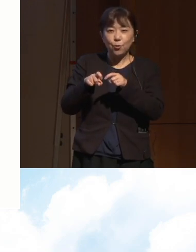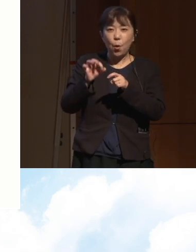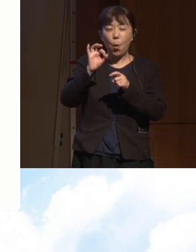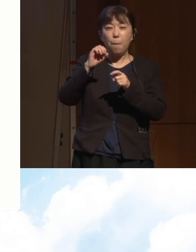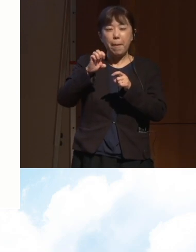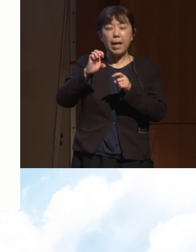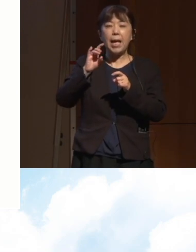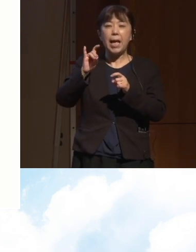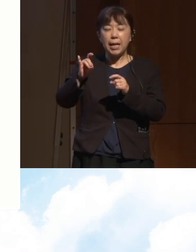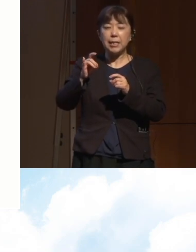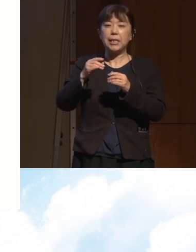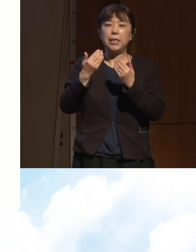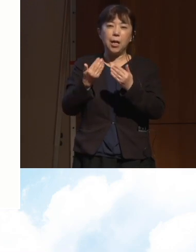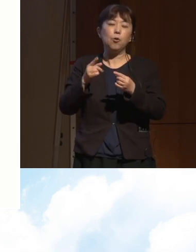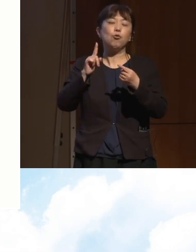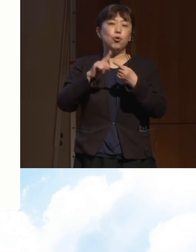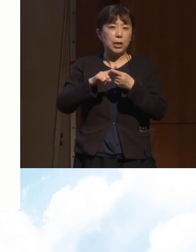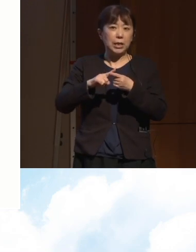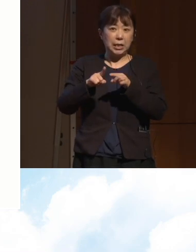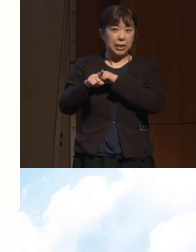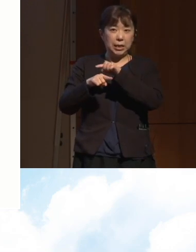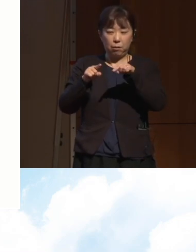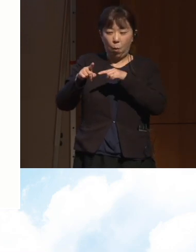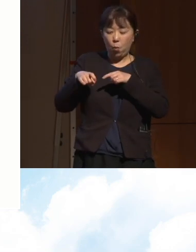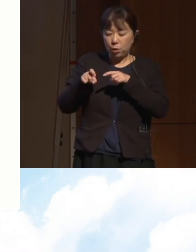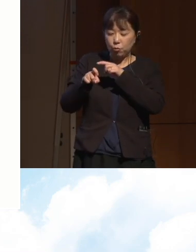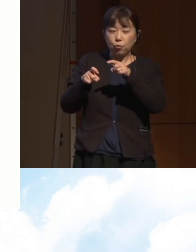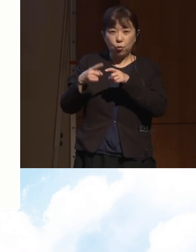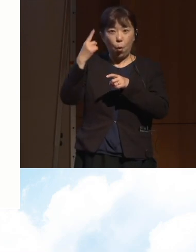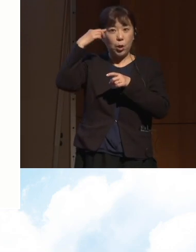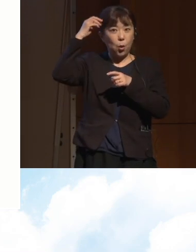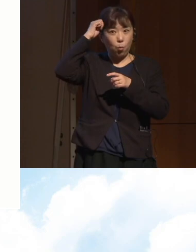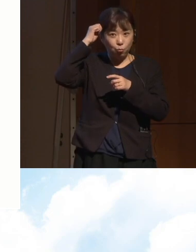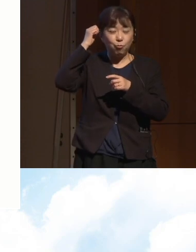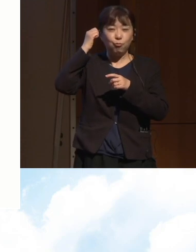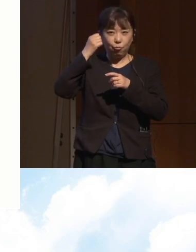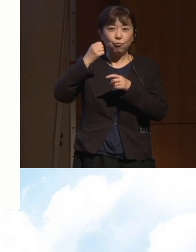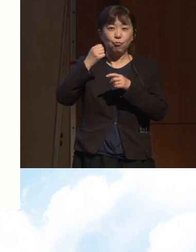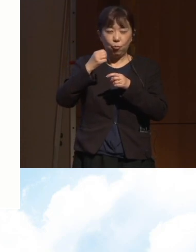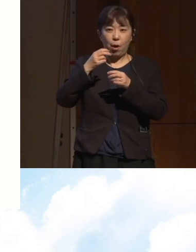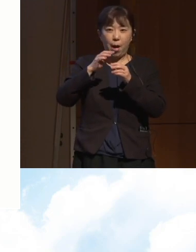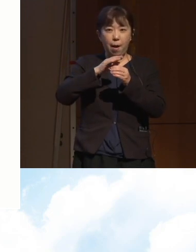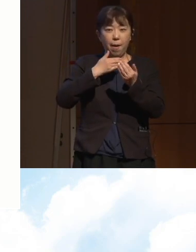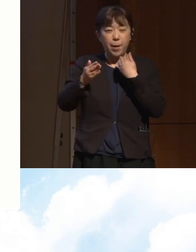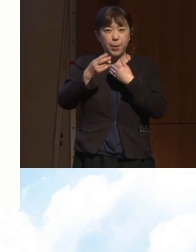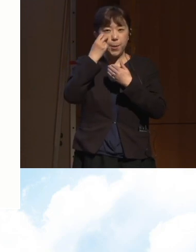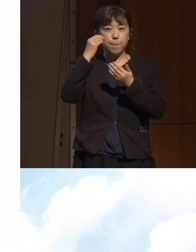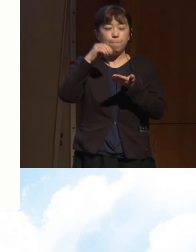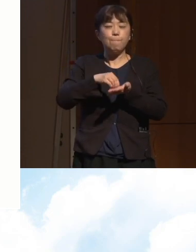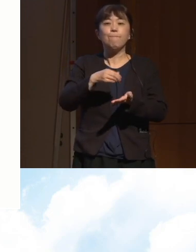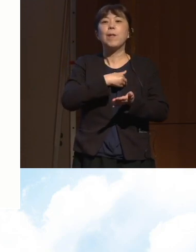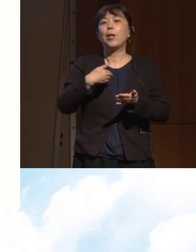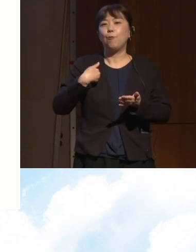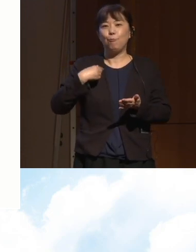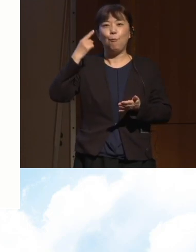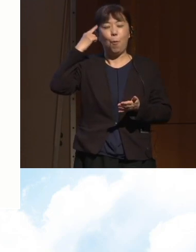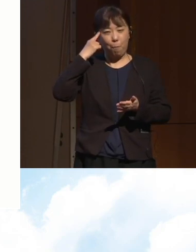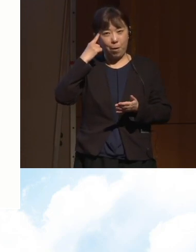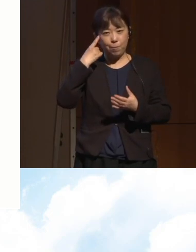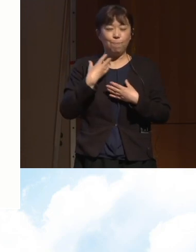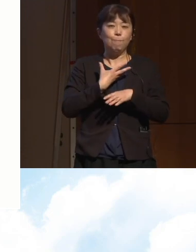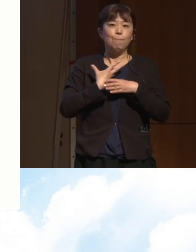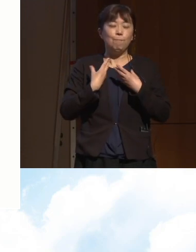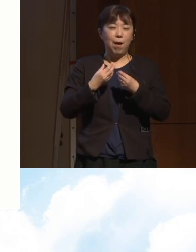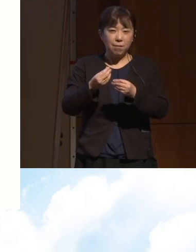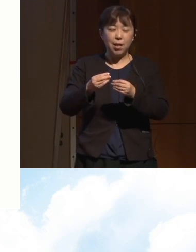chronic sequelae and the host are equally important. So I'll stop there and thank you for your kind attention and turn this over to